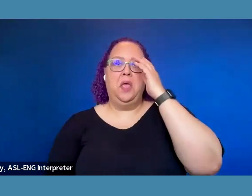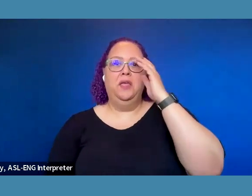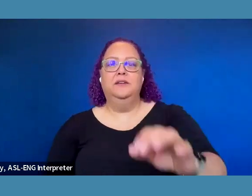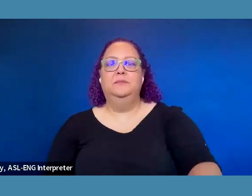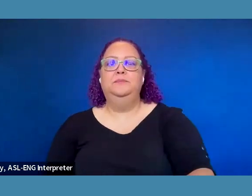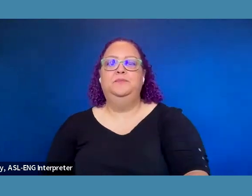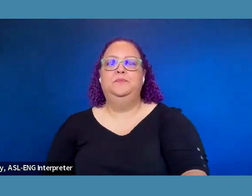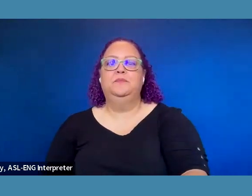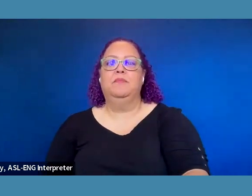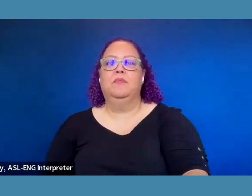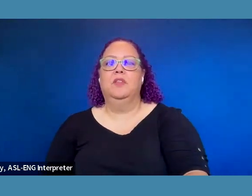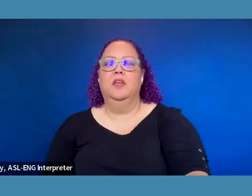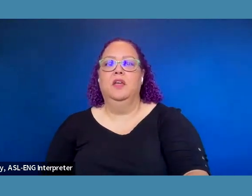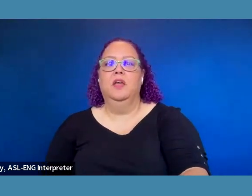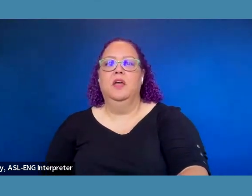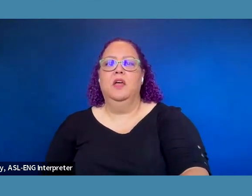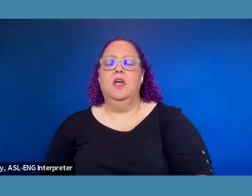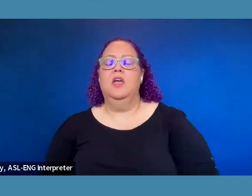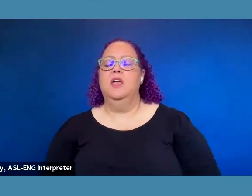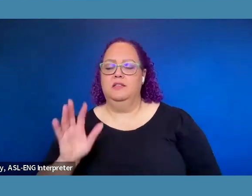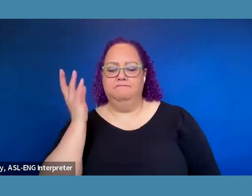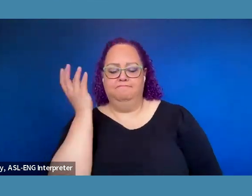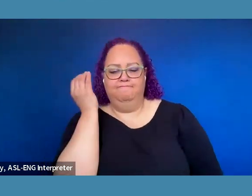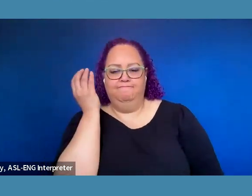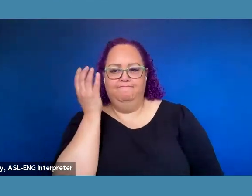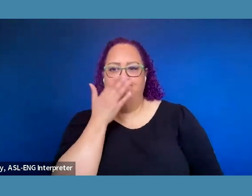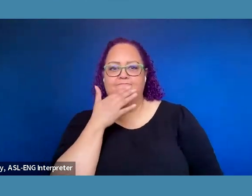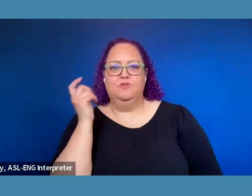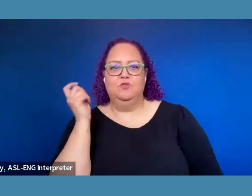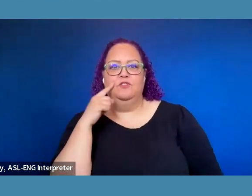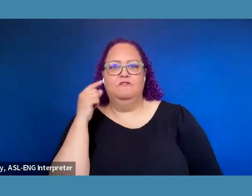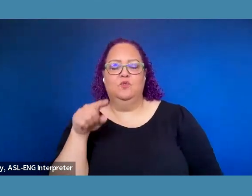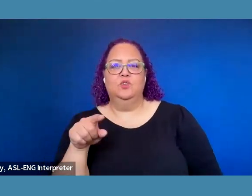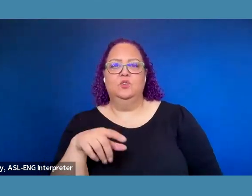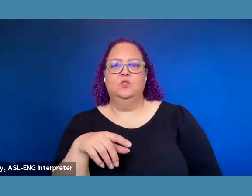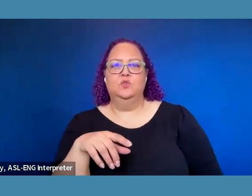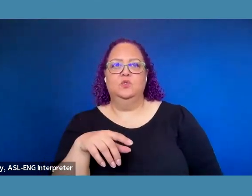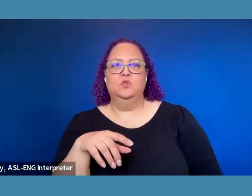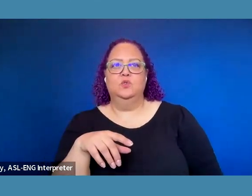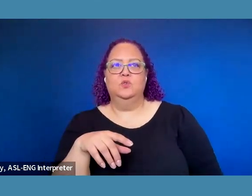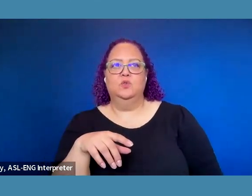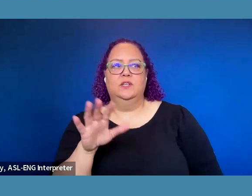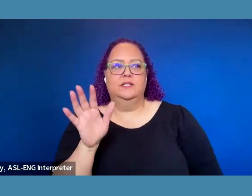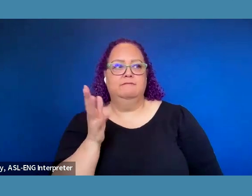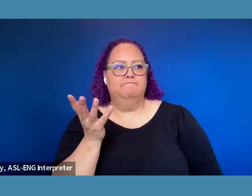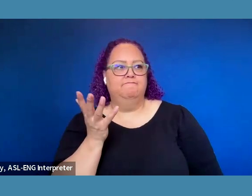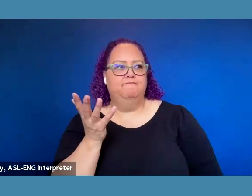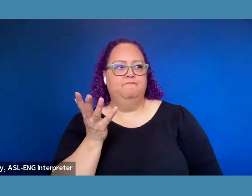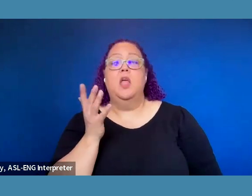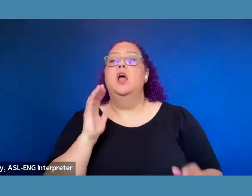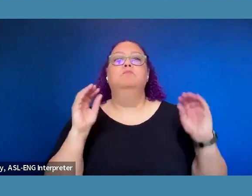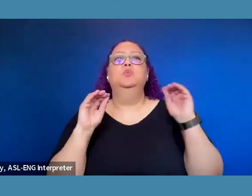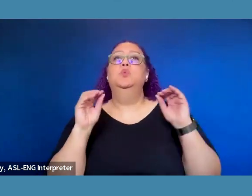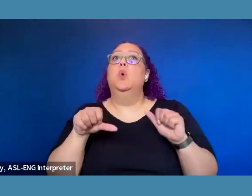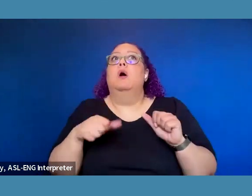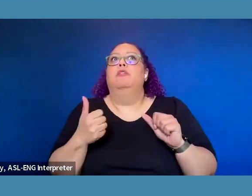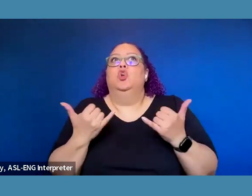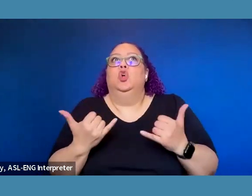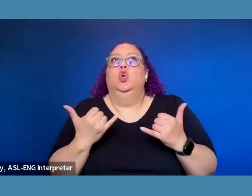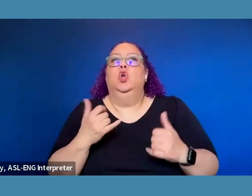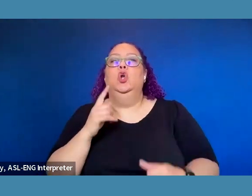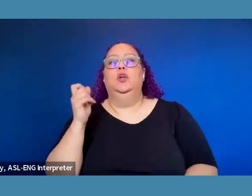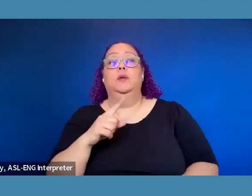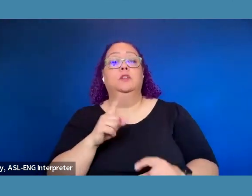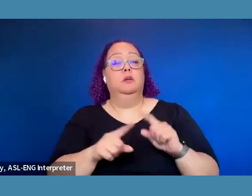a good question for you. Or if there's anything else. Right now, there's no other current questions, but if there's anything else that